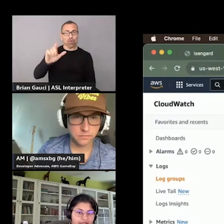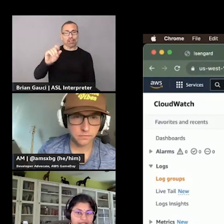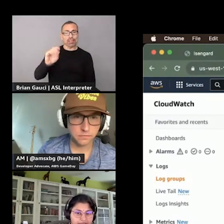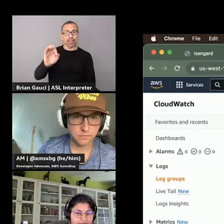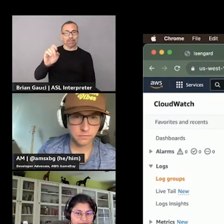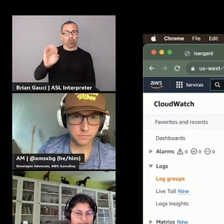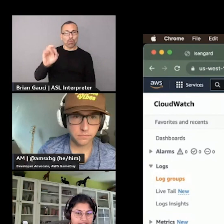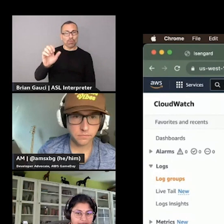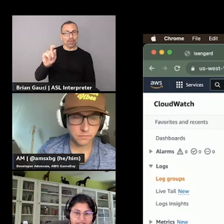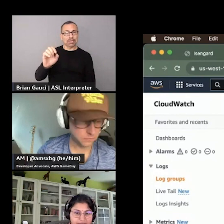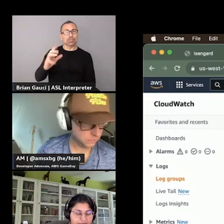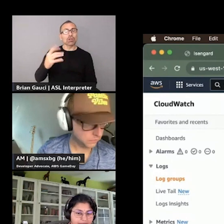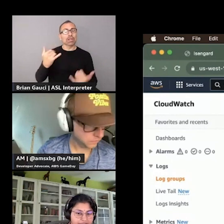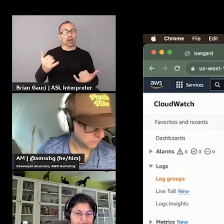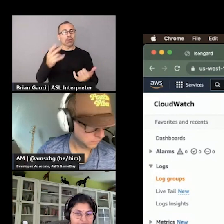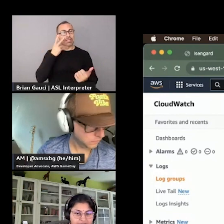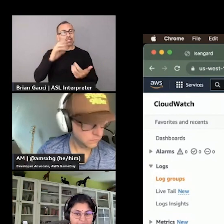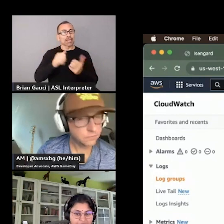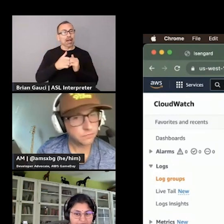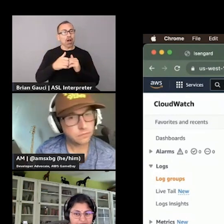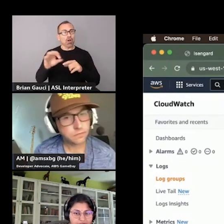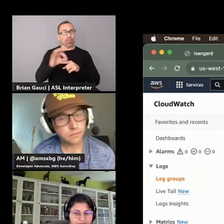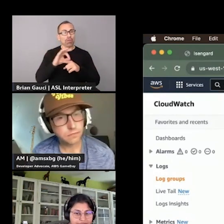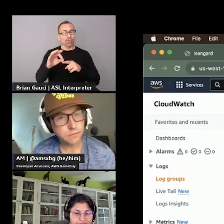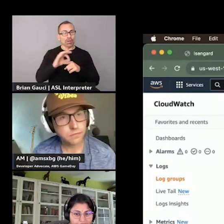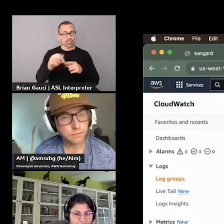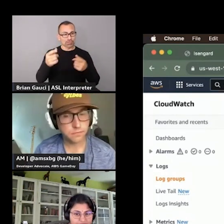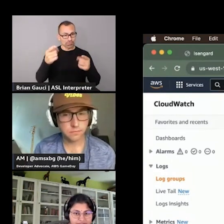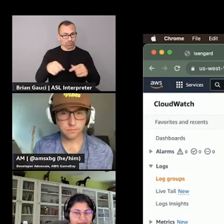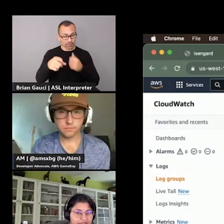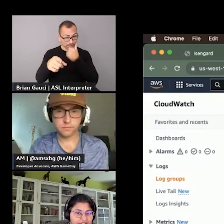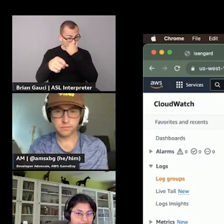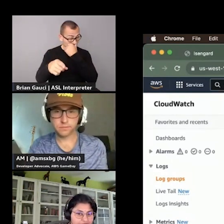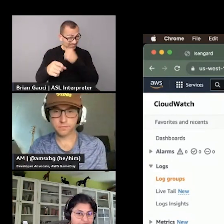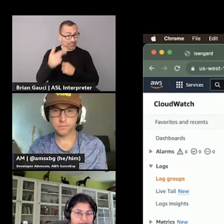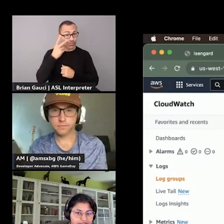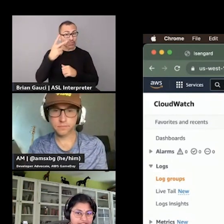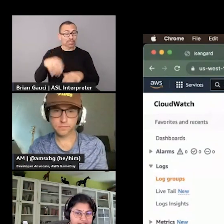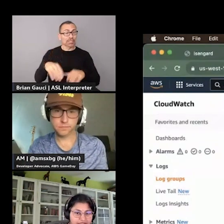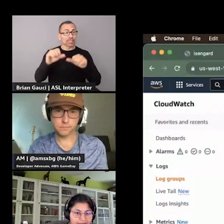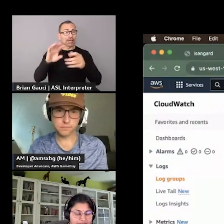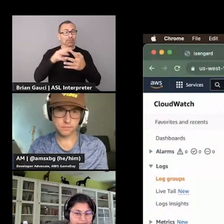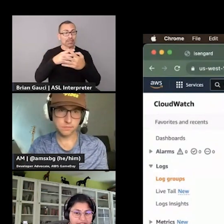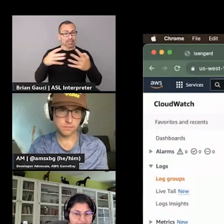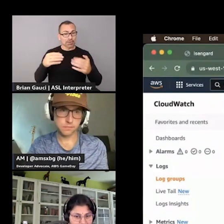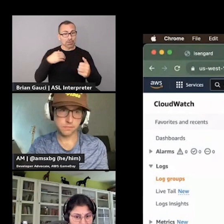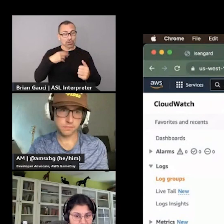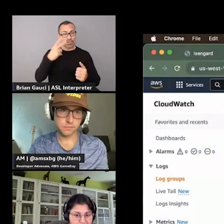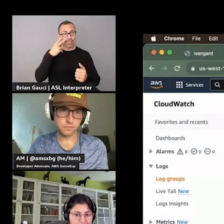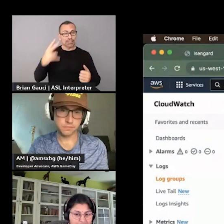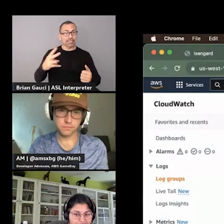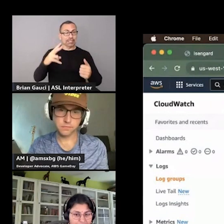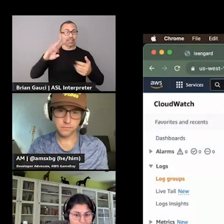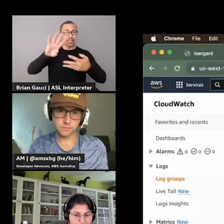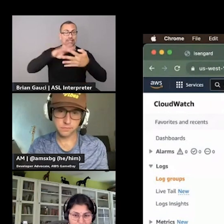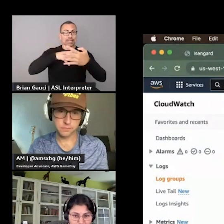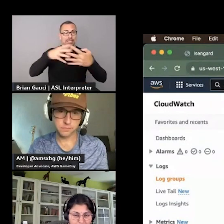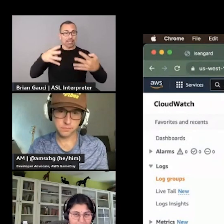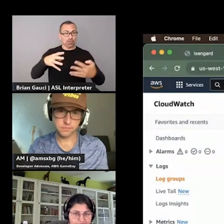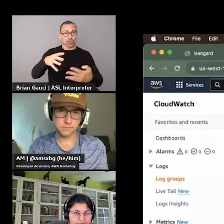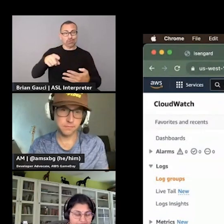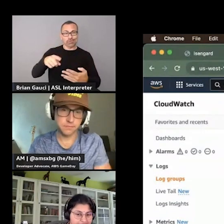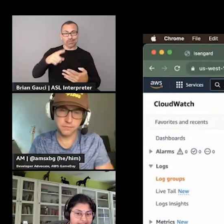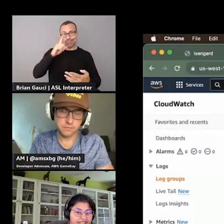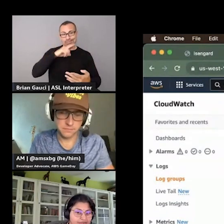the. So you see that we simply printed the schema, top 20 rows. It's a dummy table with just sample dummy data and the total number